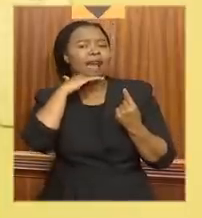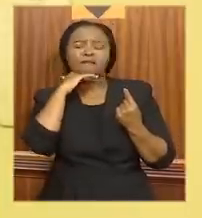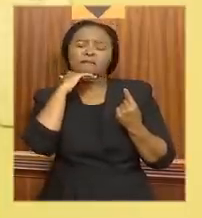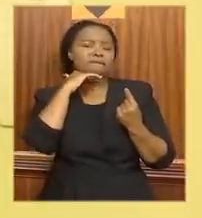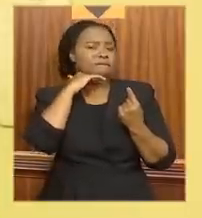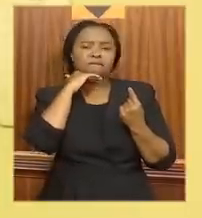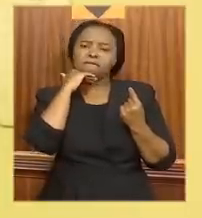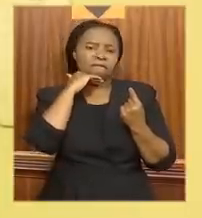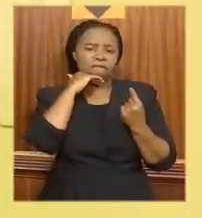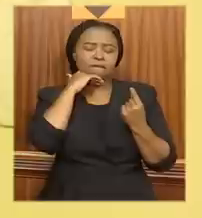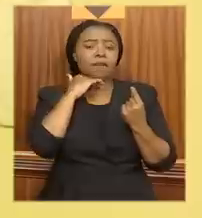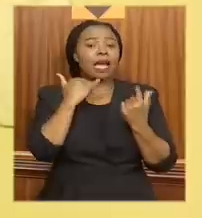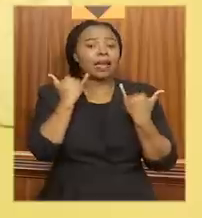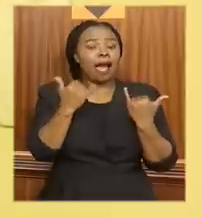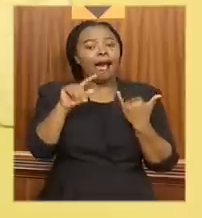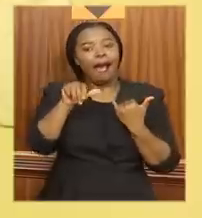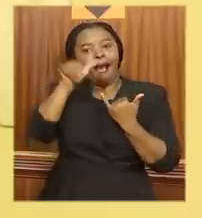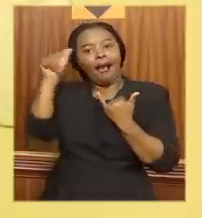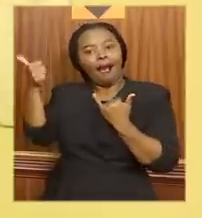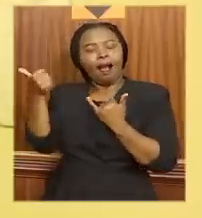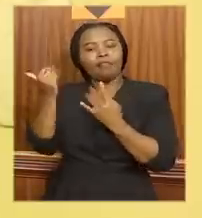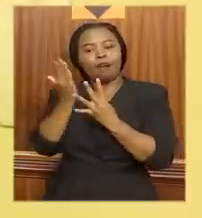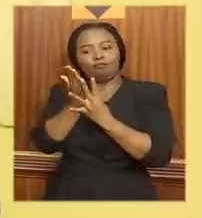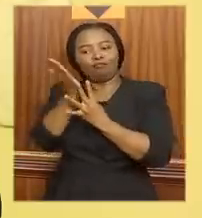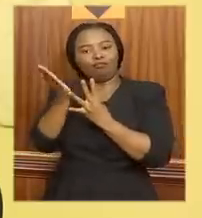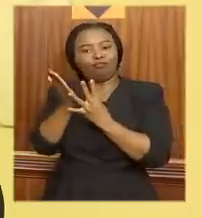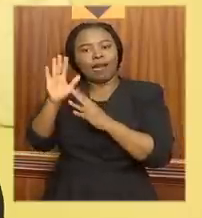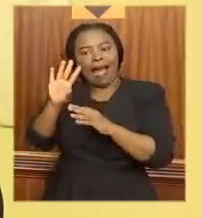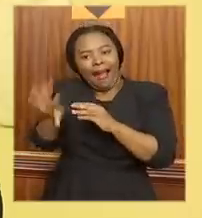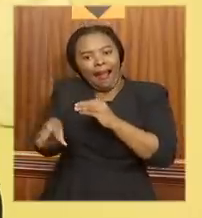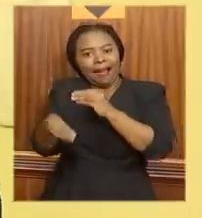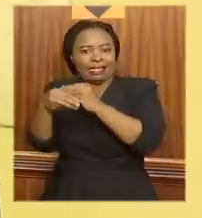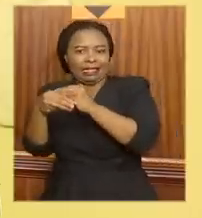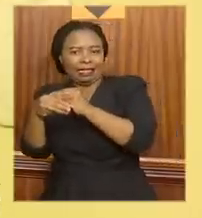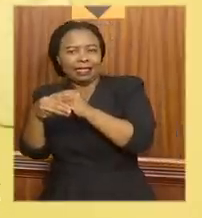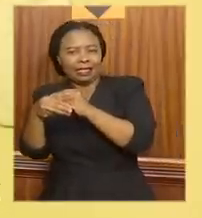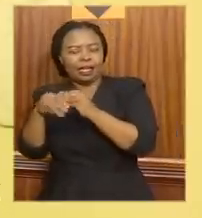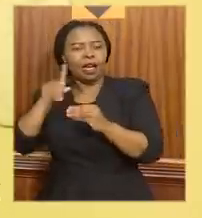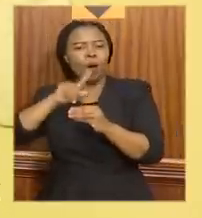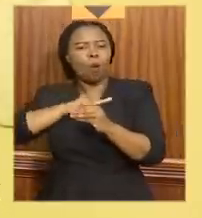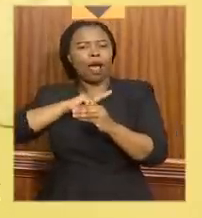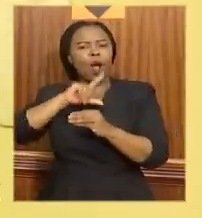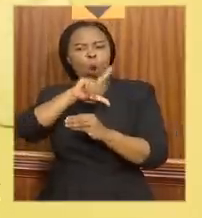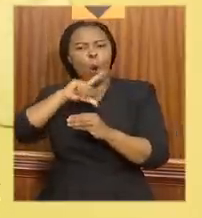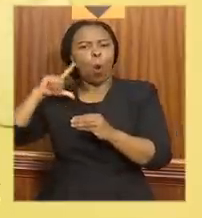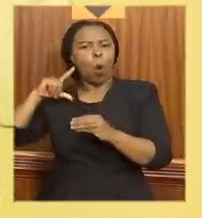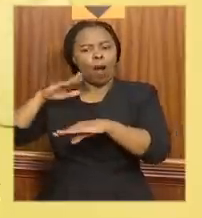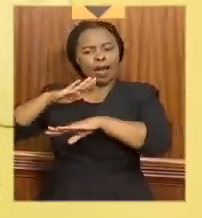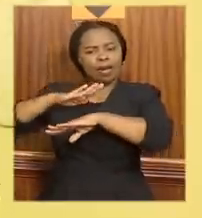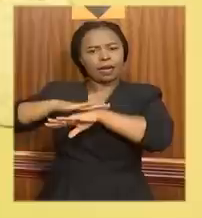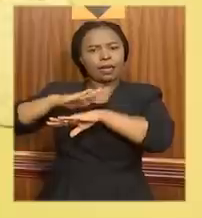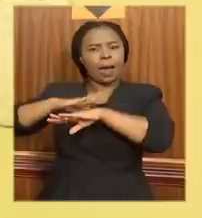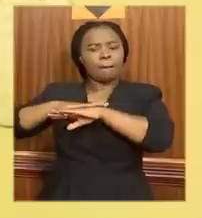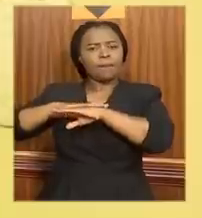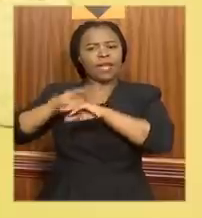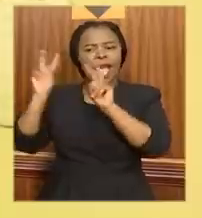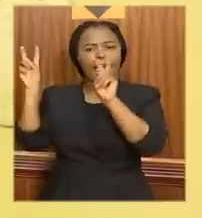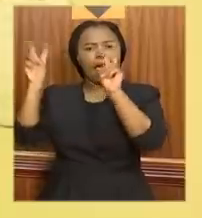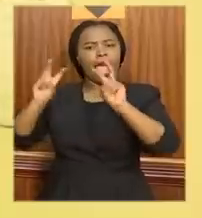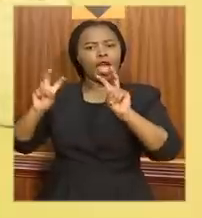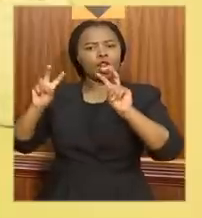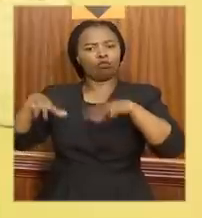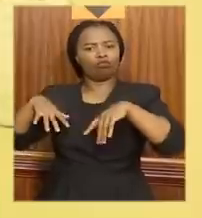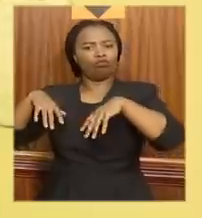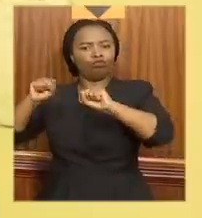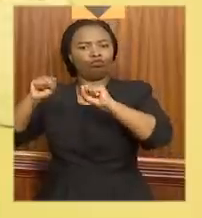We are therefore implementing additional measures to achieve long-term energy security as well as